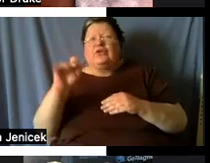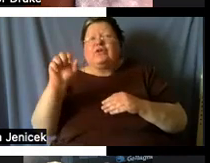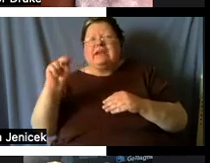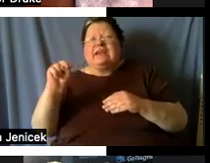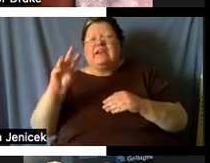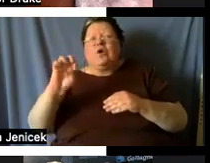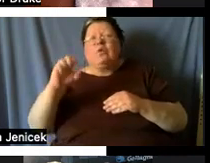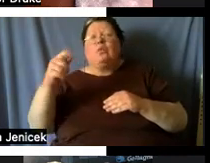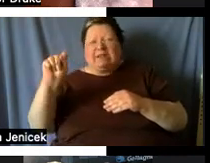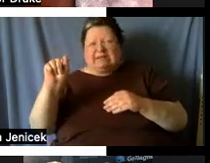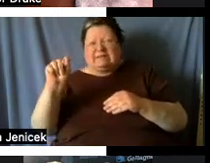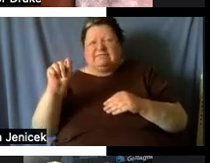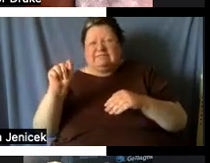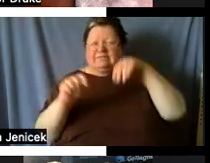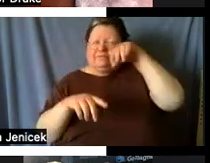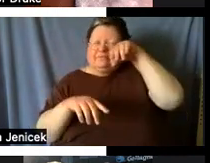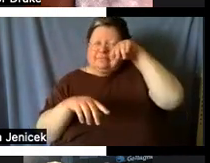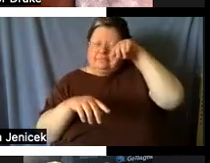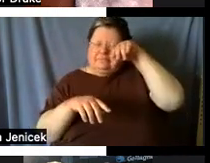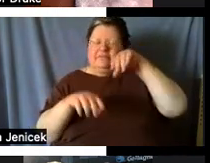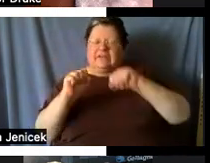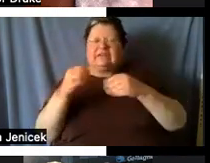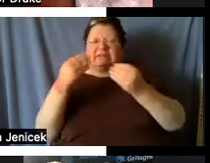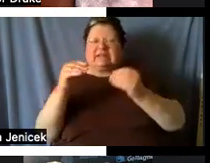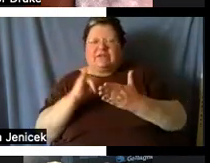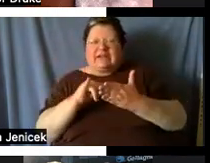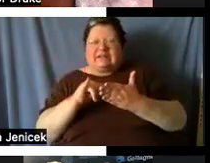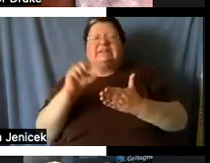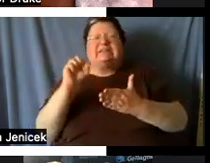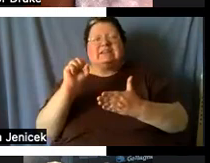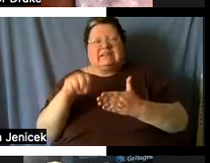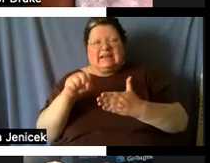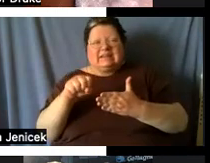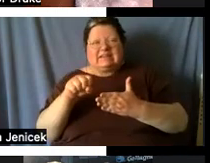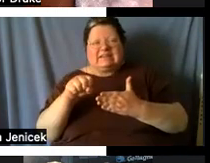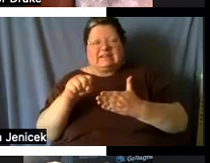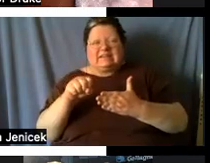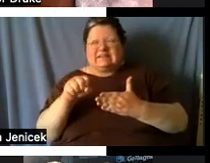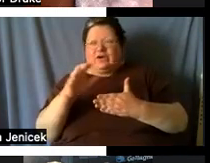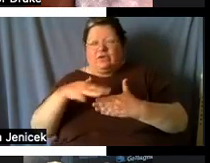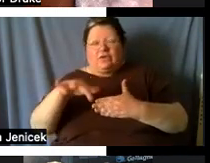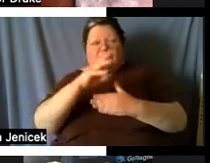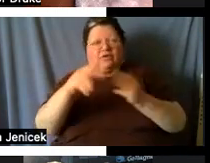be one of those things. Yes, there's a market for wheat across the world.